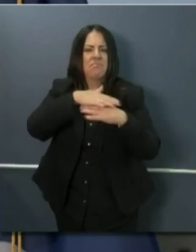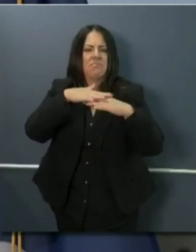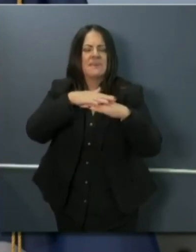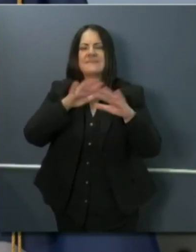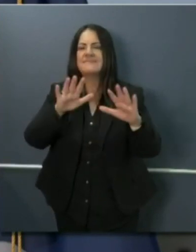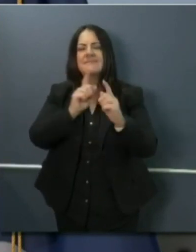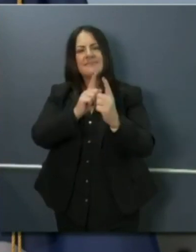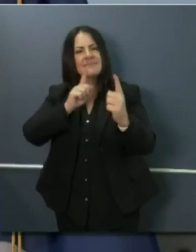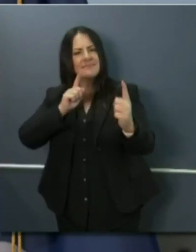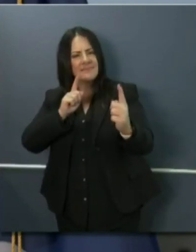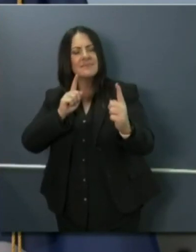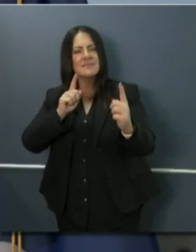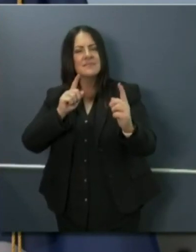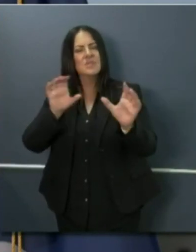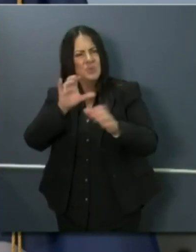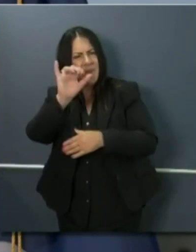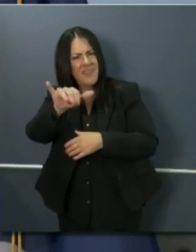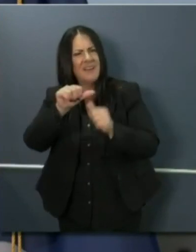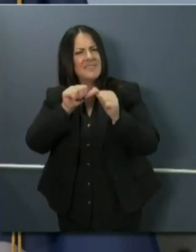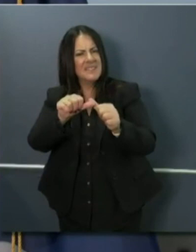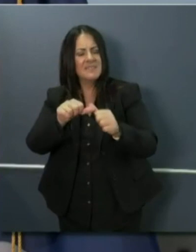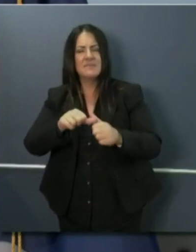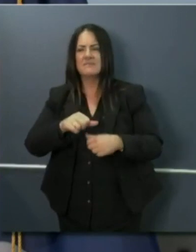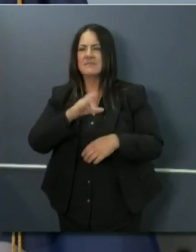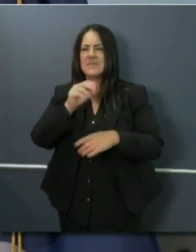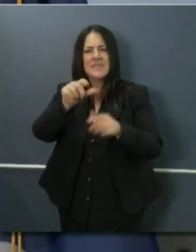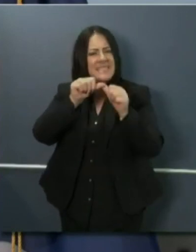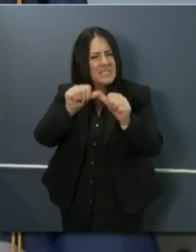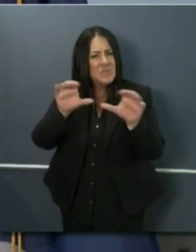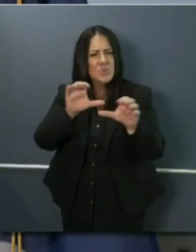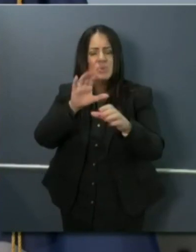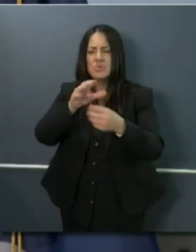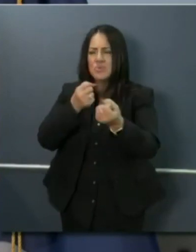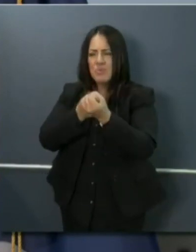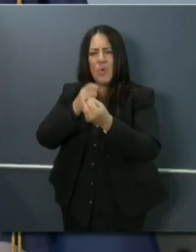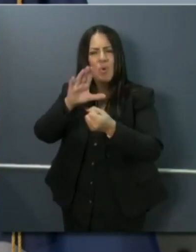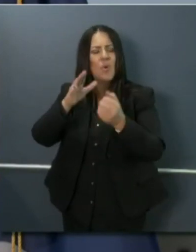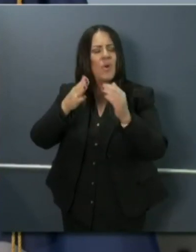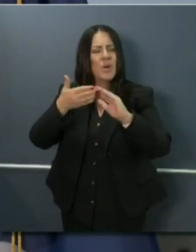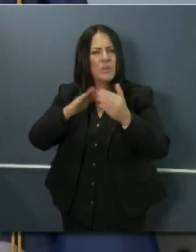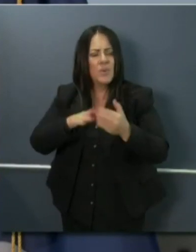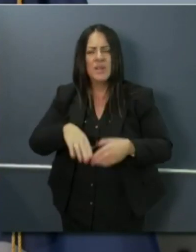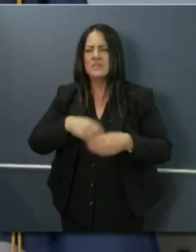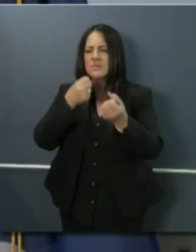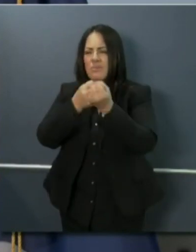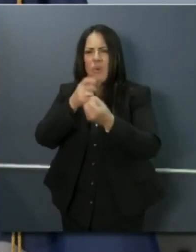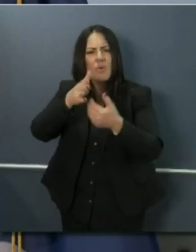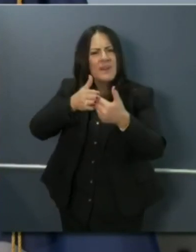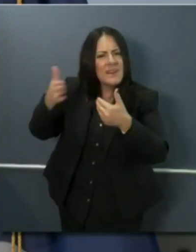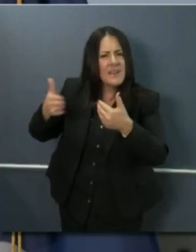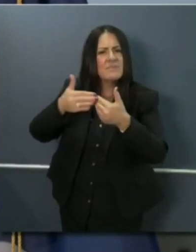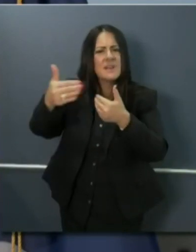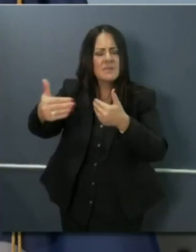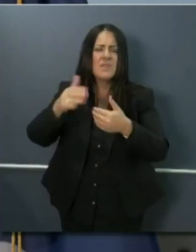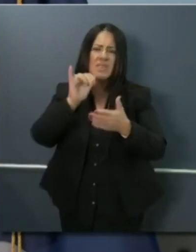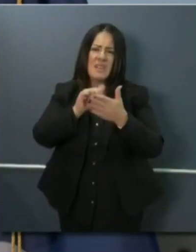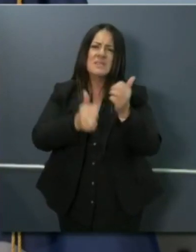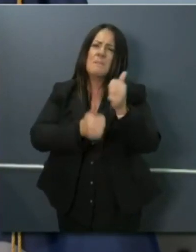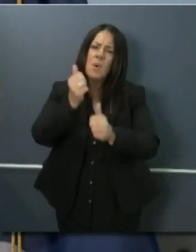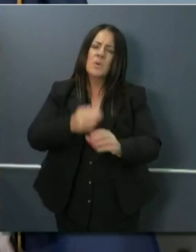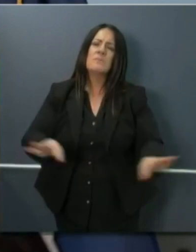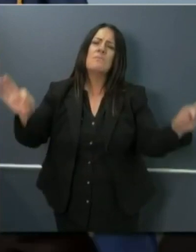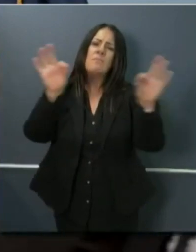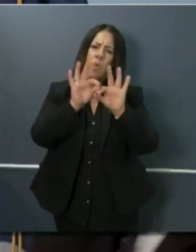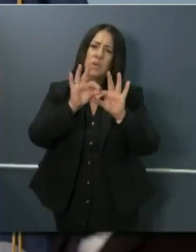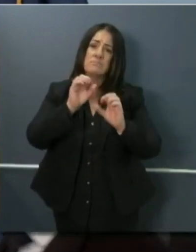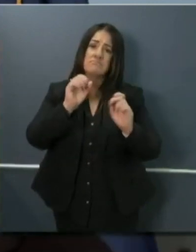like. So to continue supporting our neighbors and our communities to do that well is of utmost importance.